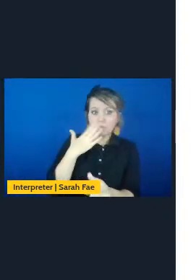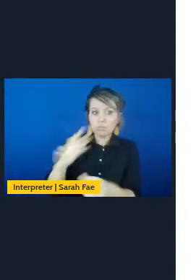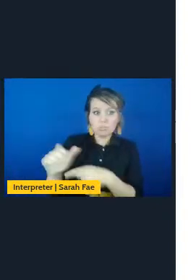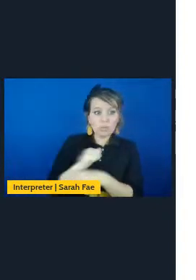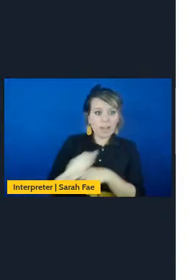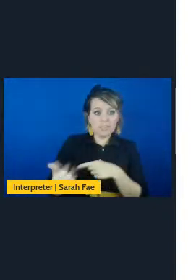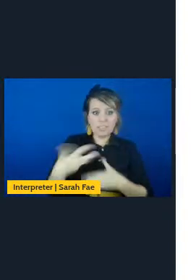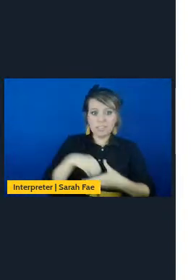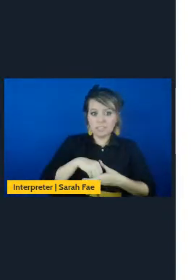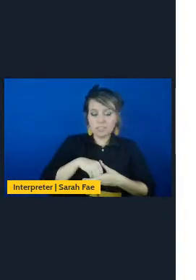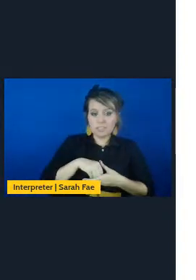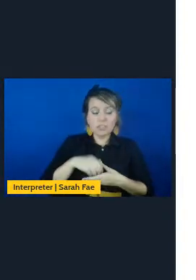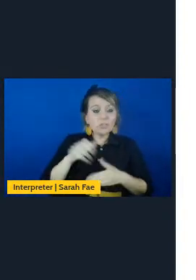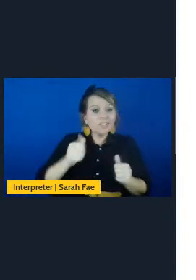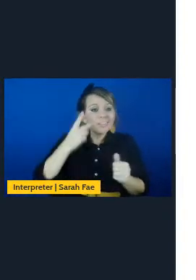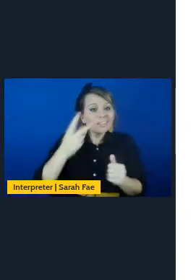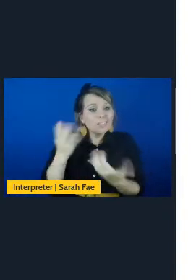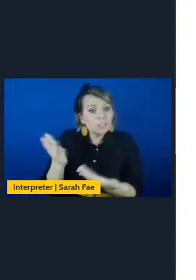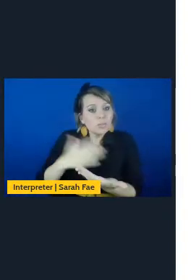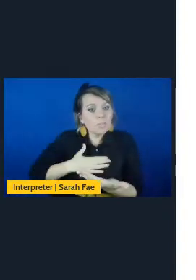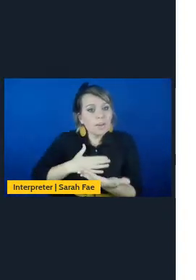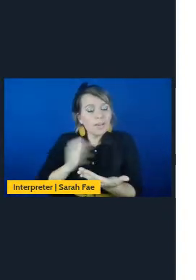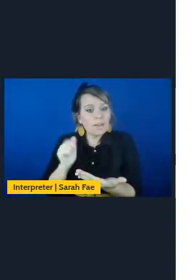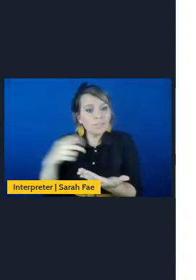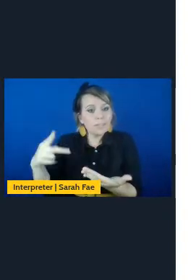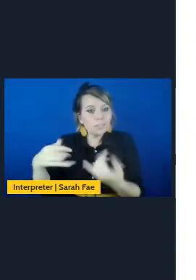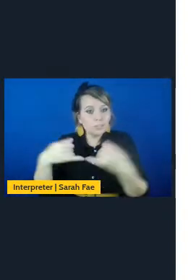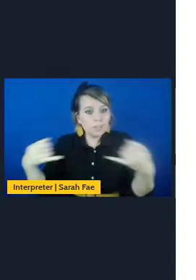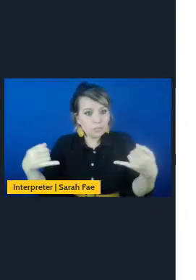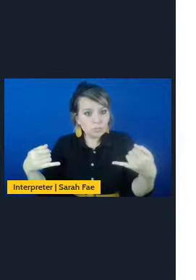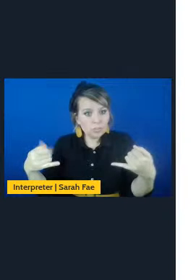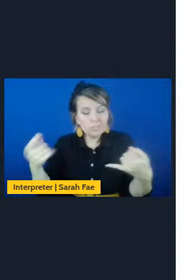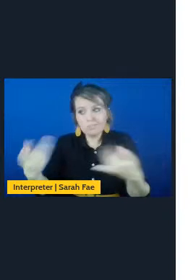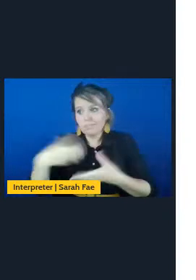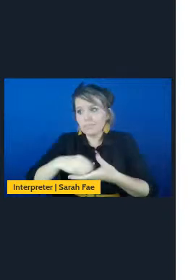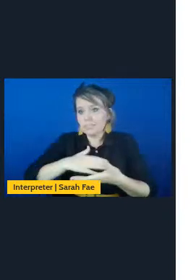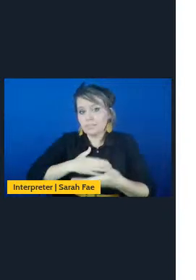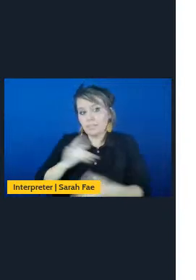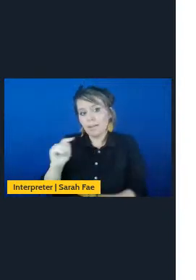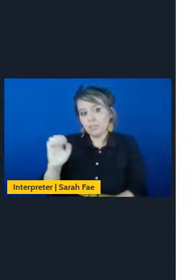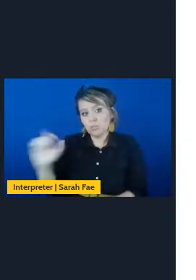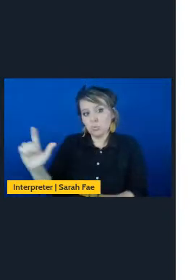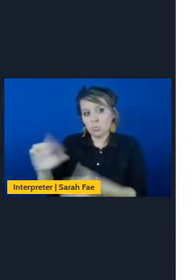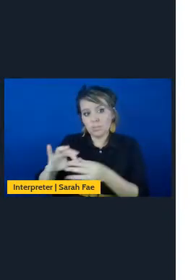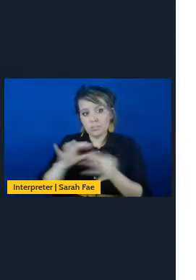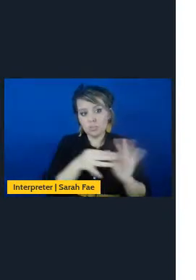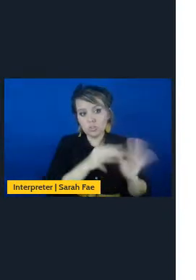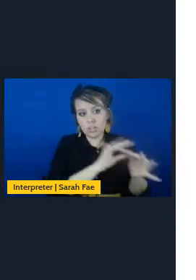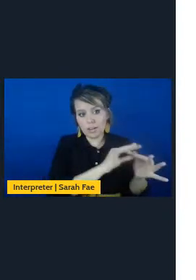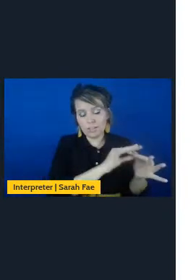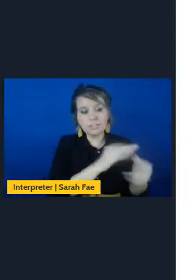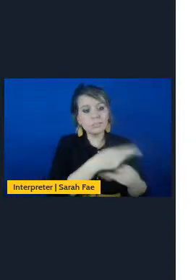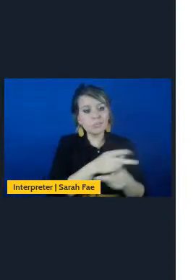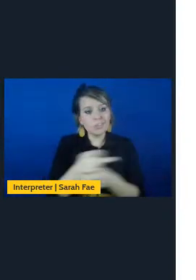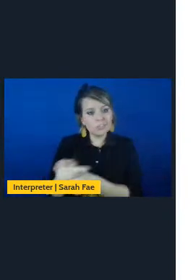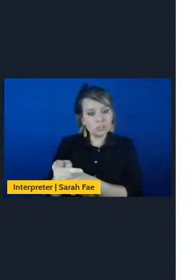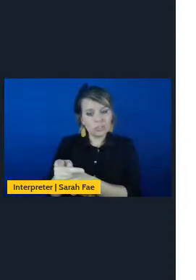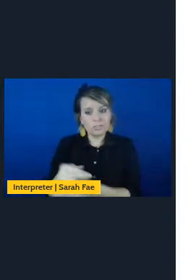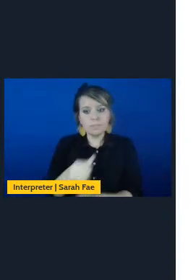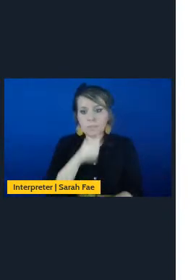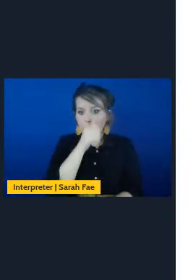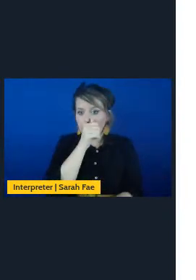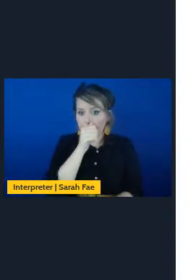my application boundary, app boundary. You can see it contains my toolchain, toolchain-production. Then